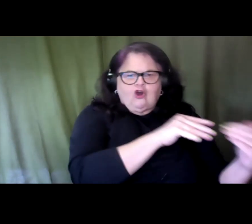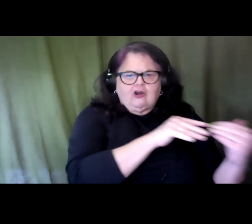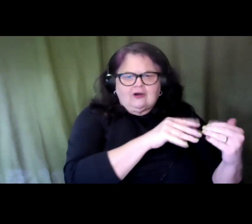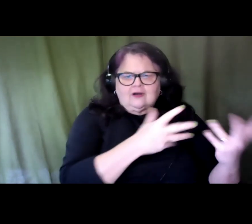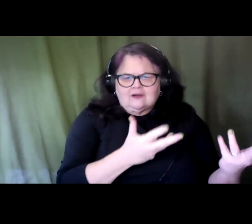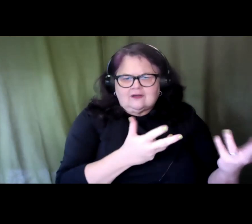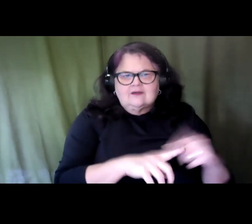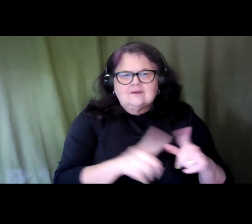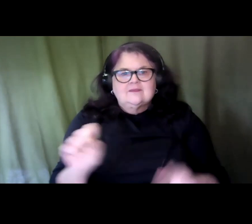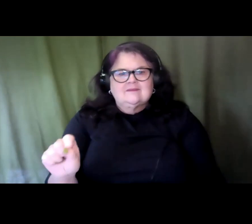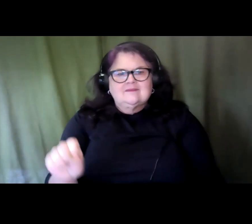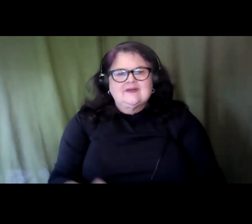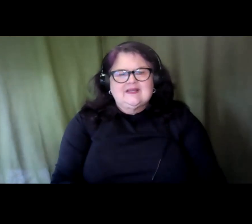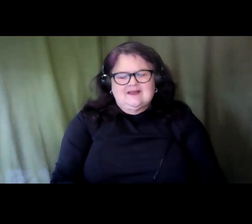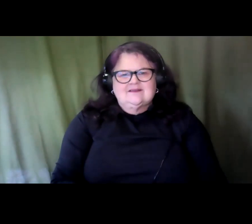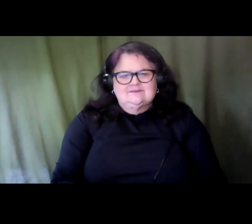But yeah.